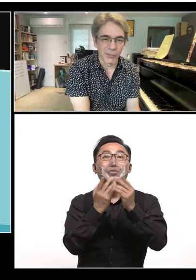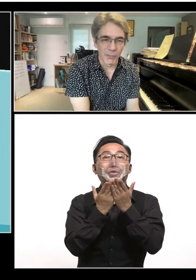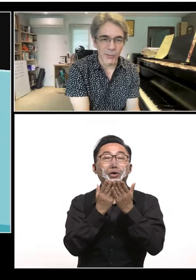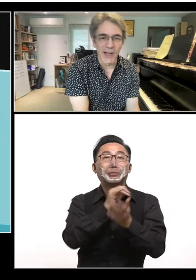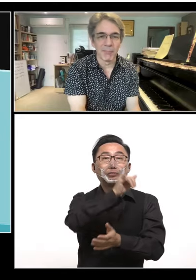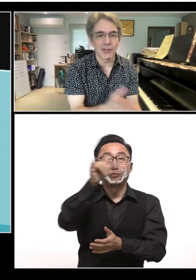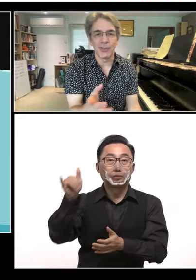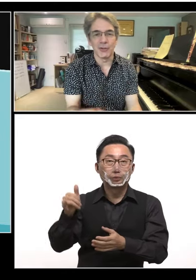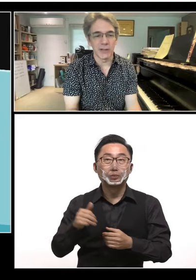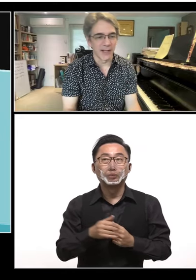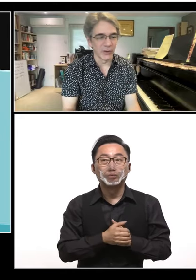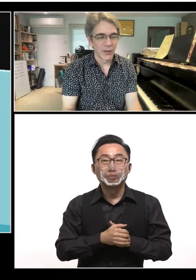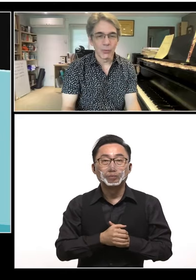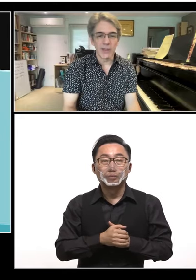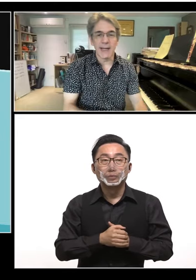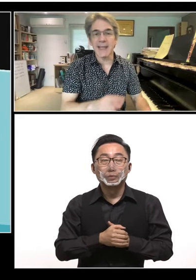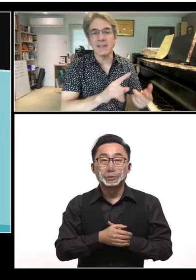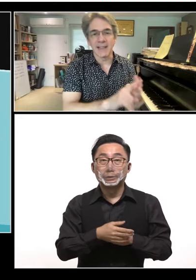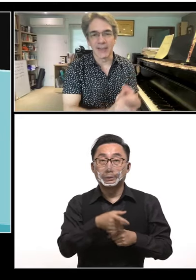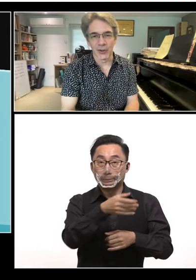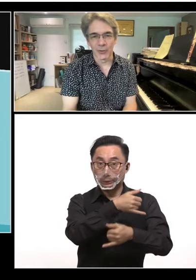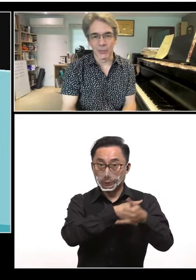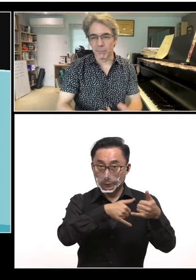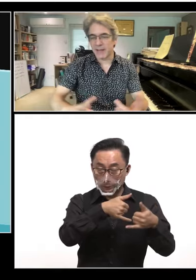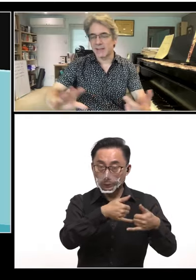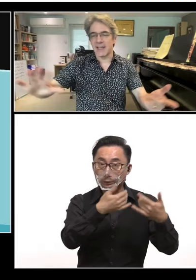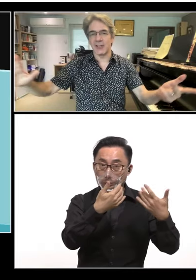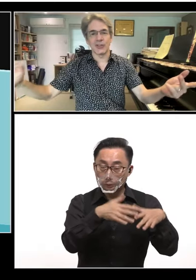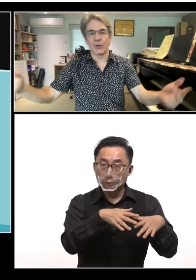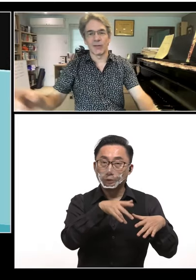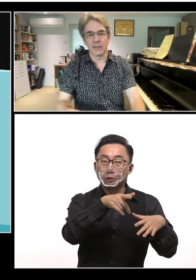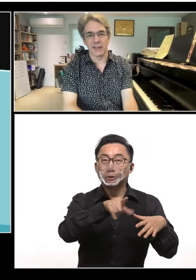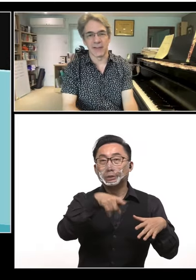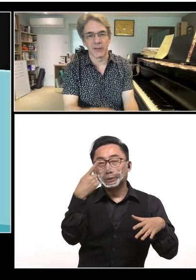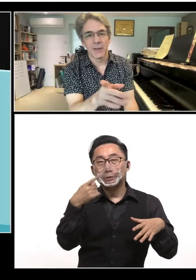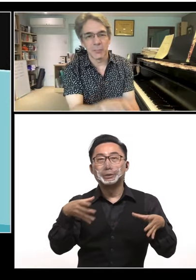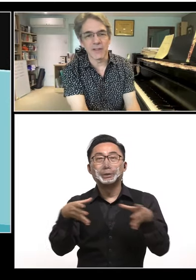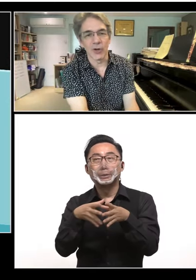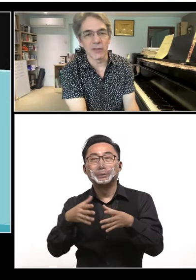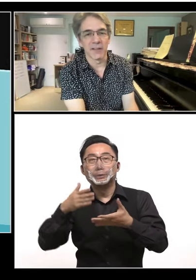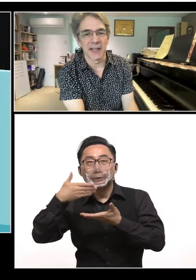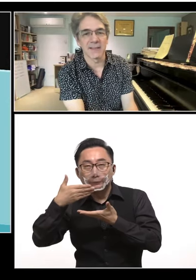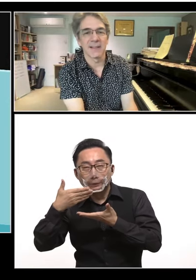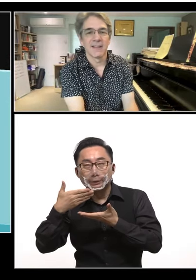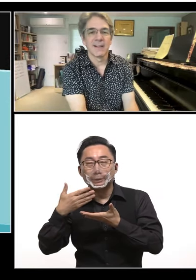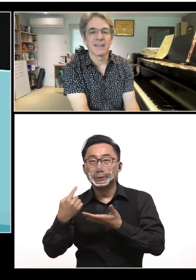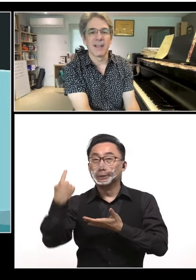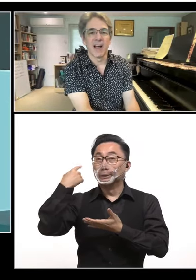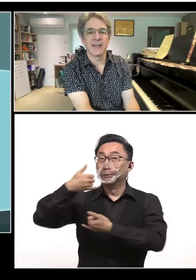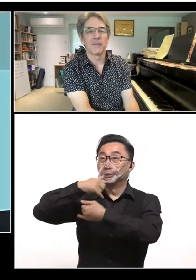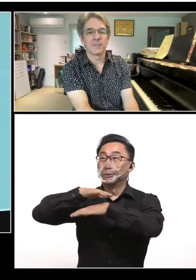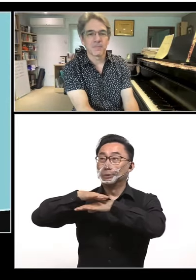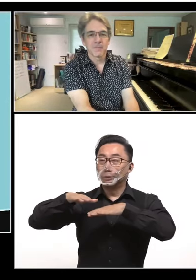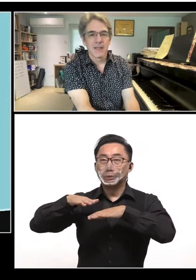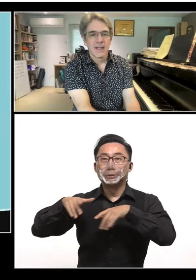besides performing, we had much to do together. We ate together. We were backstage so often together. Please go to the next